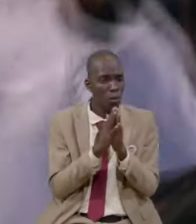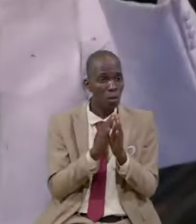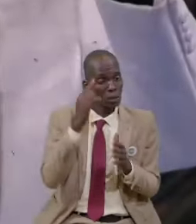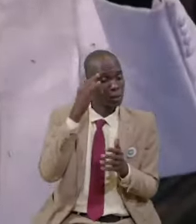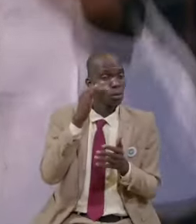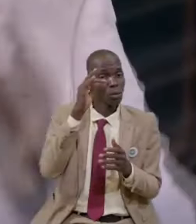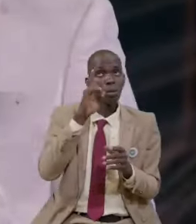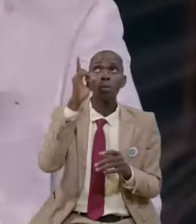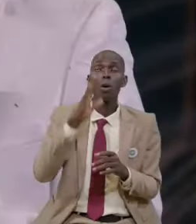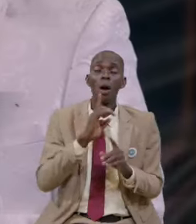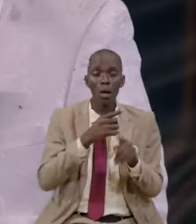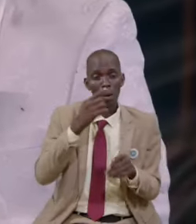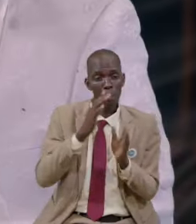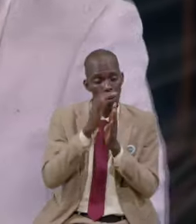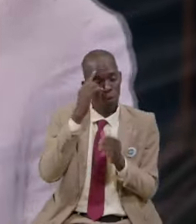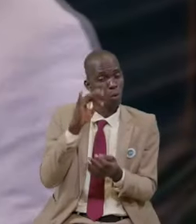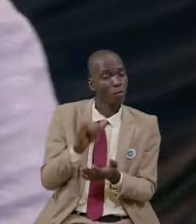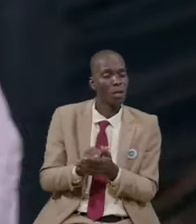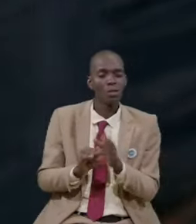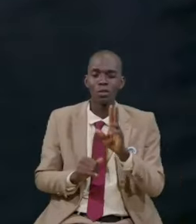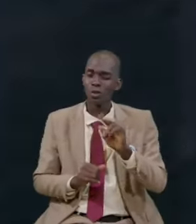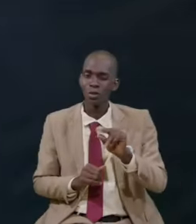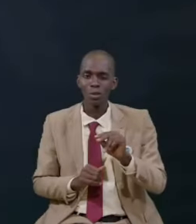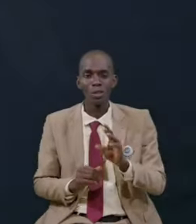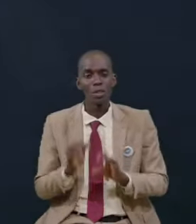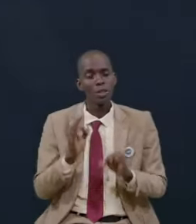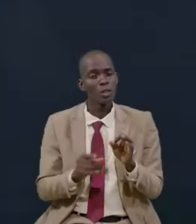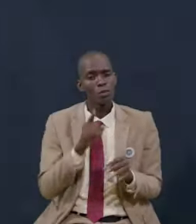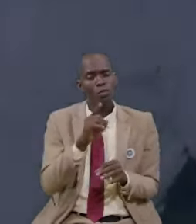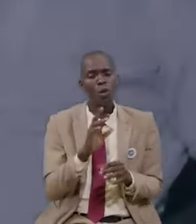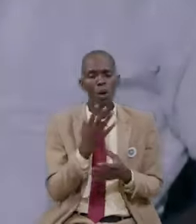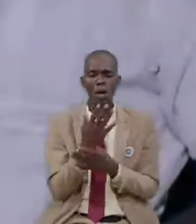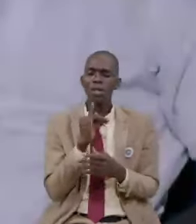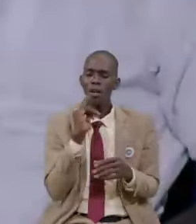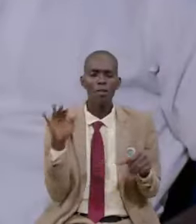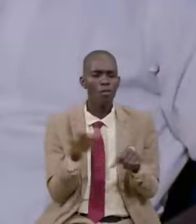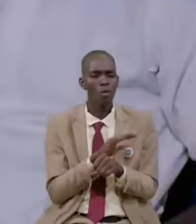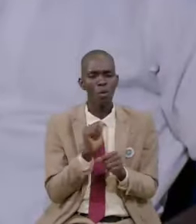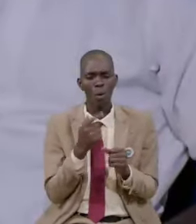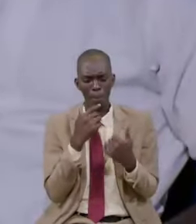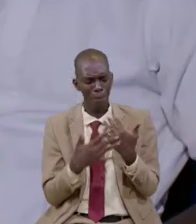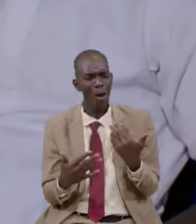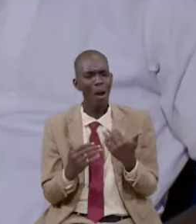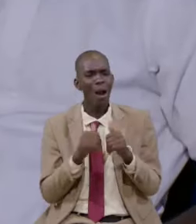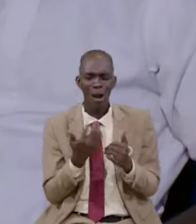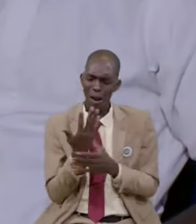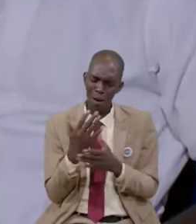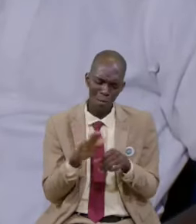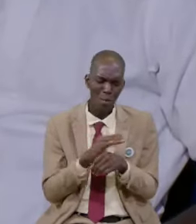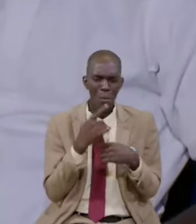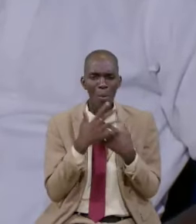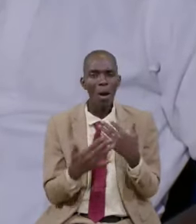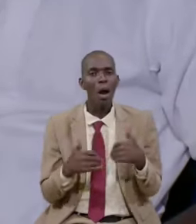hands are full of blood, are you not committing abortion? If your hands are full of blood, are you not taking